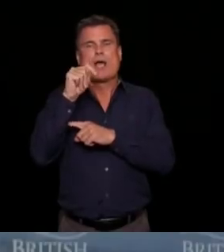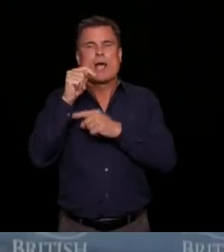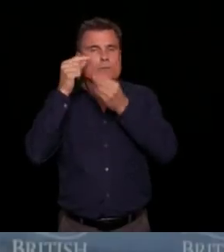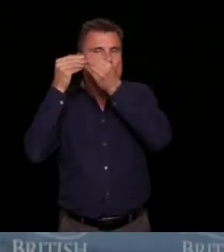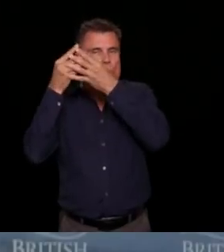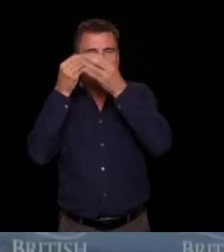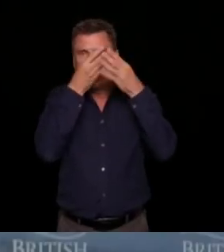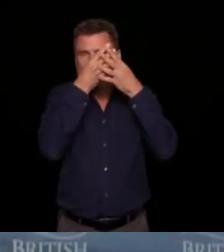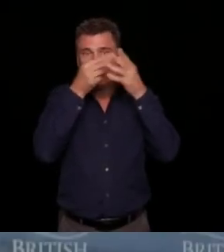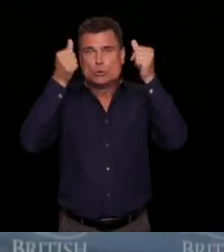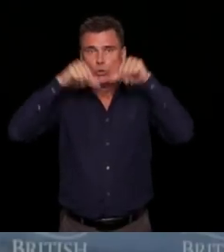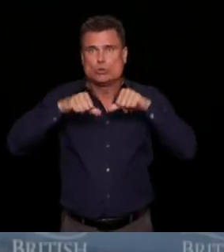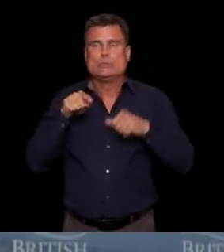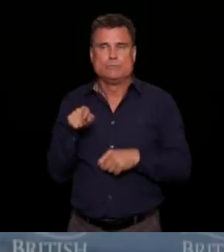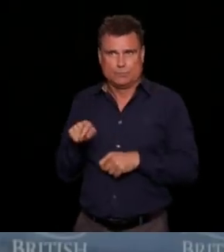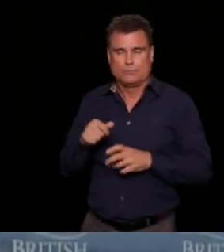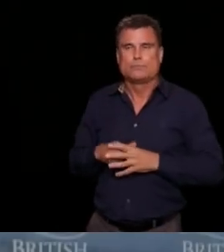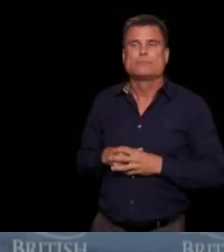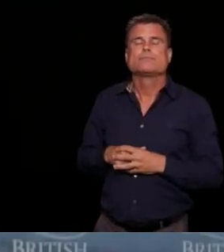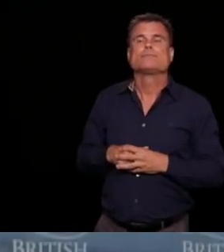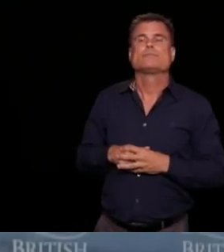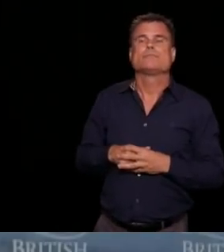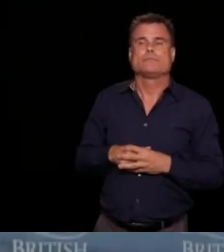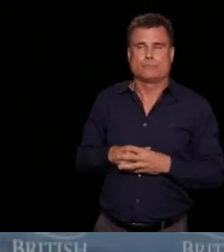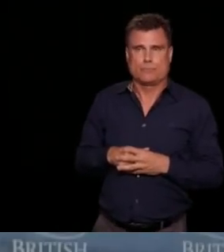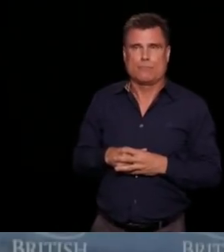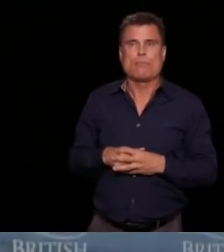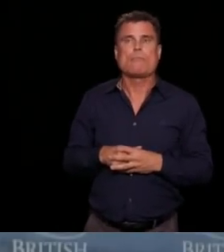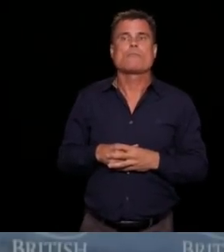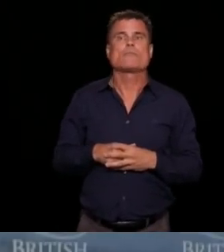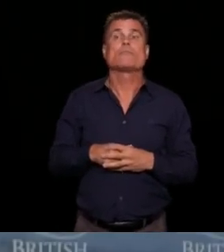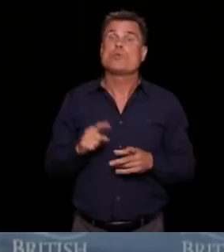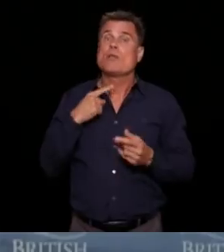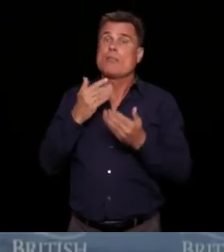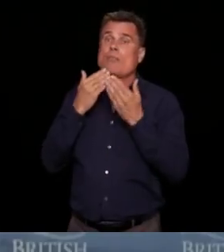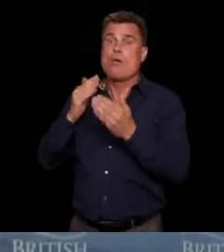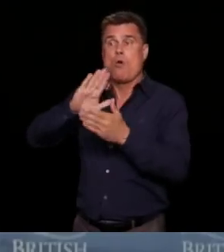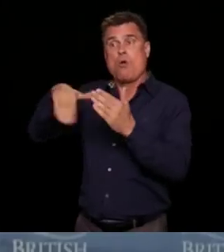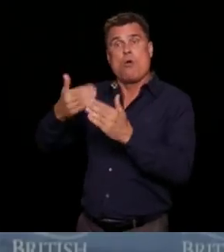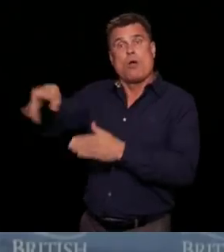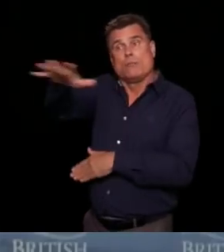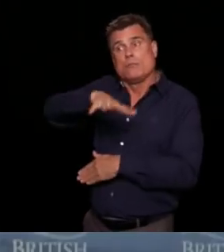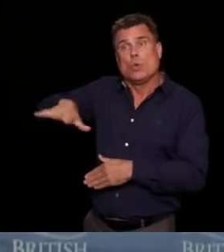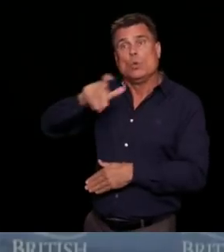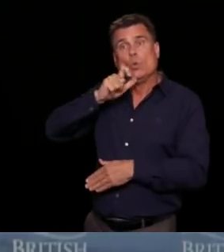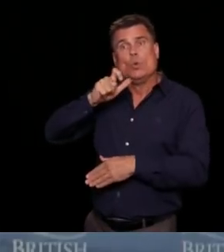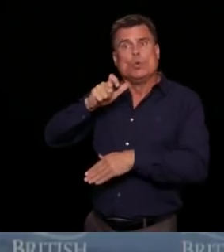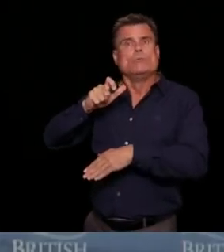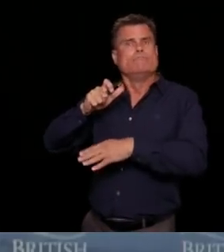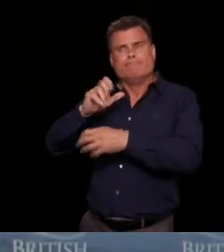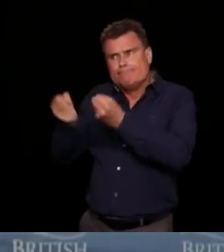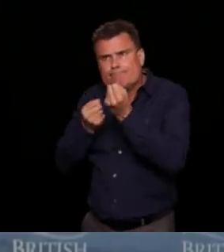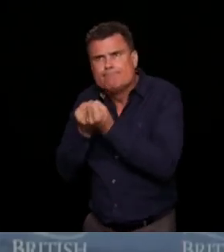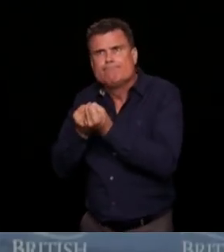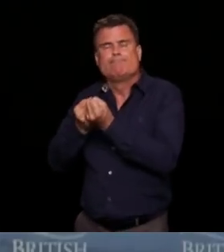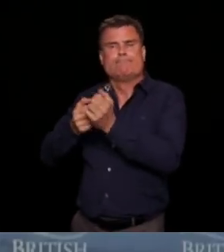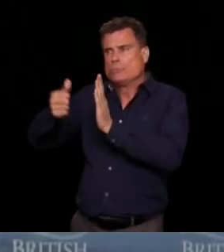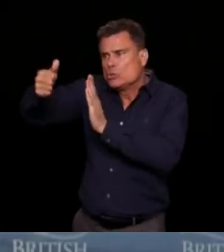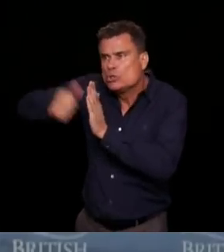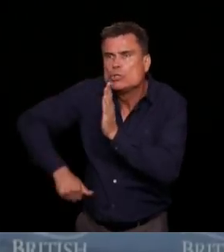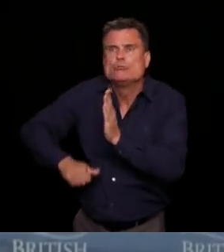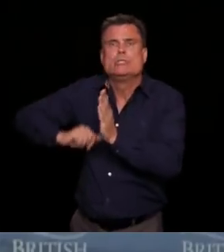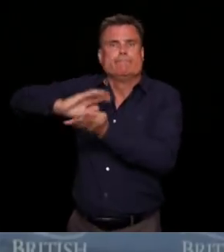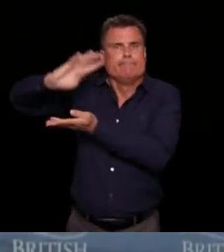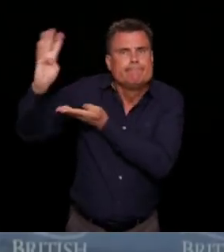wait list. I again want to express my appreciation to everyone who's involved in delivering our commitment to surgical